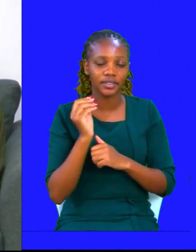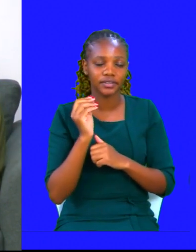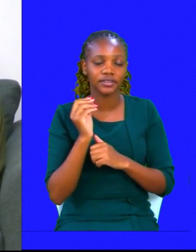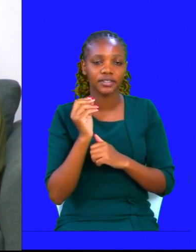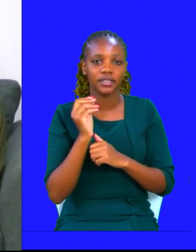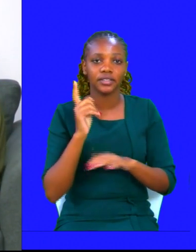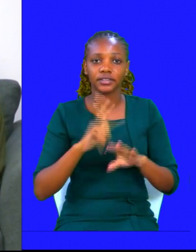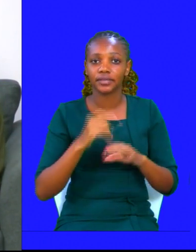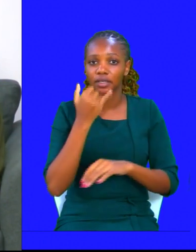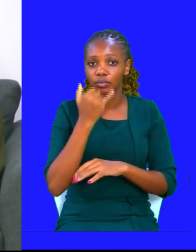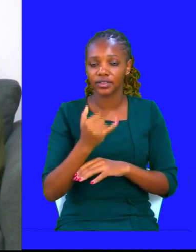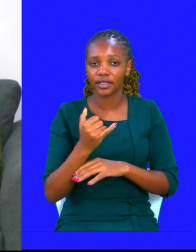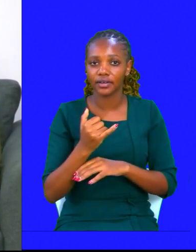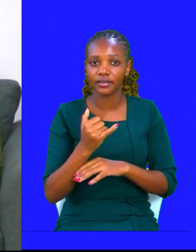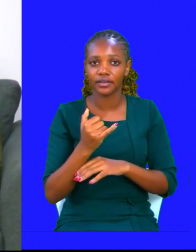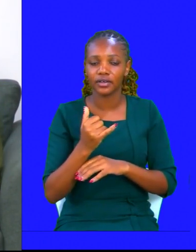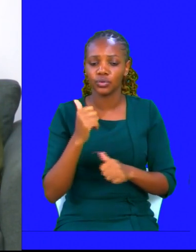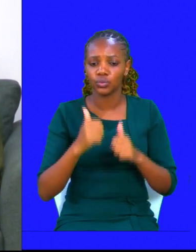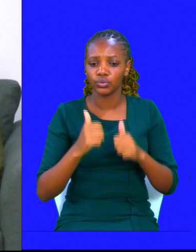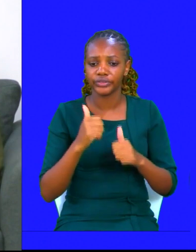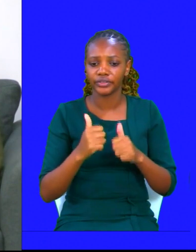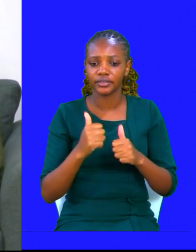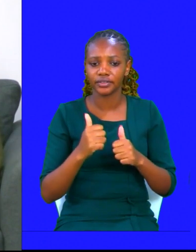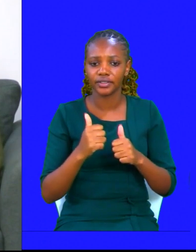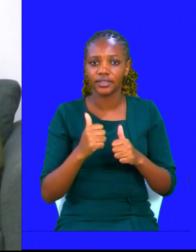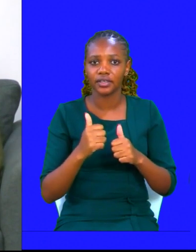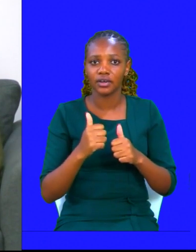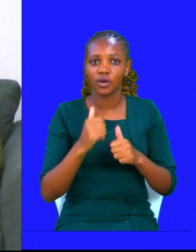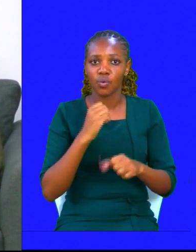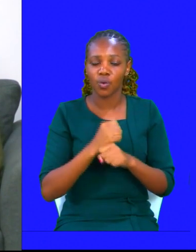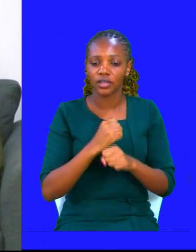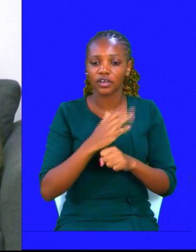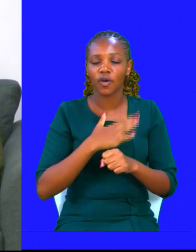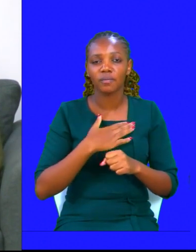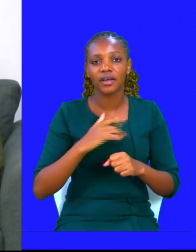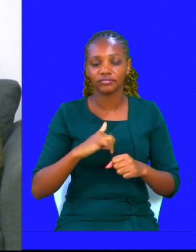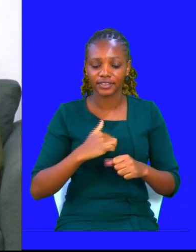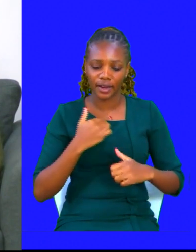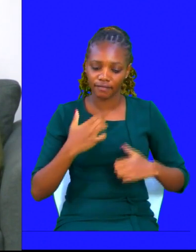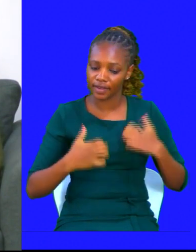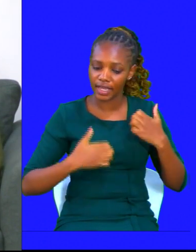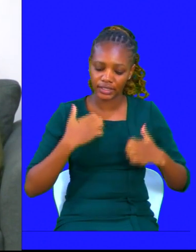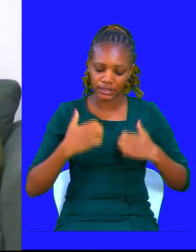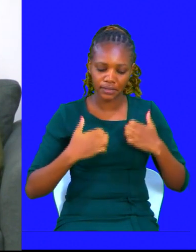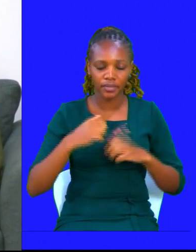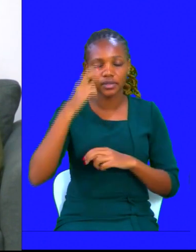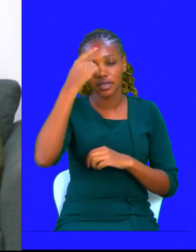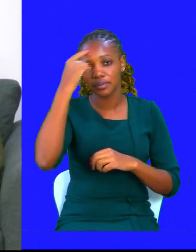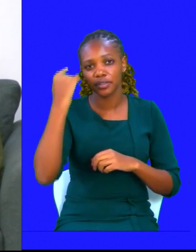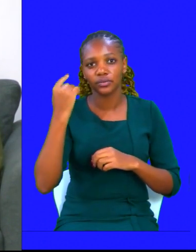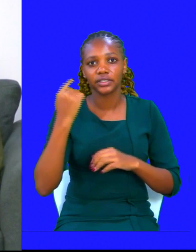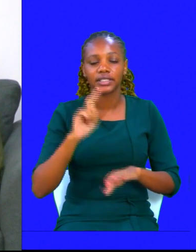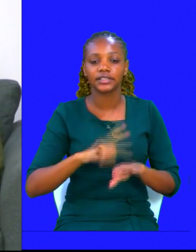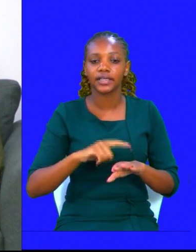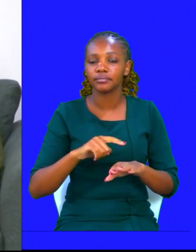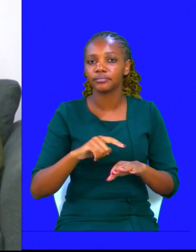was young, growing up, was dealing with my self-esteem in one way or another. Because once you're with your